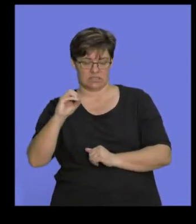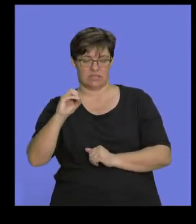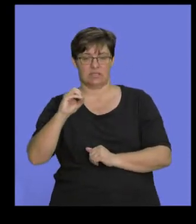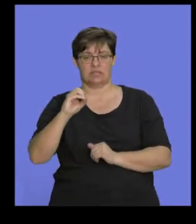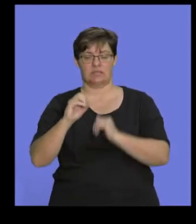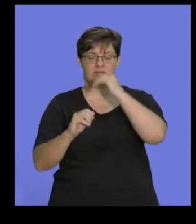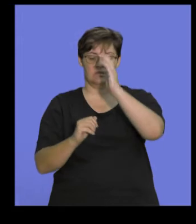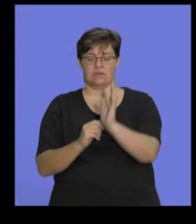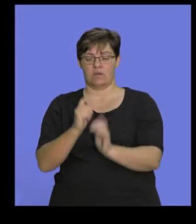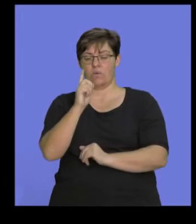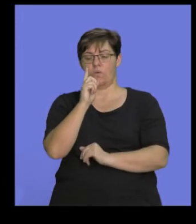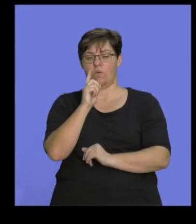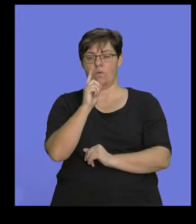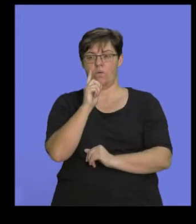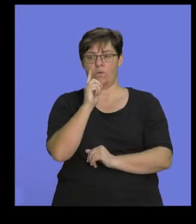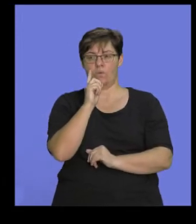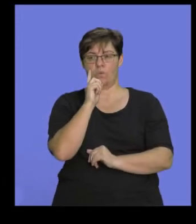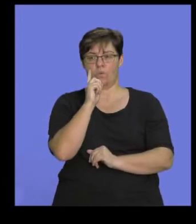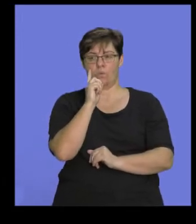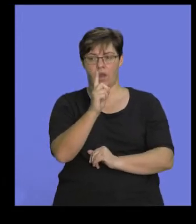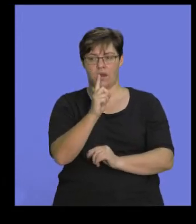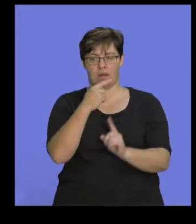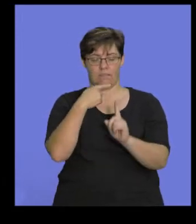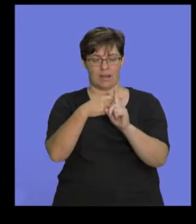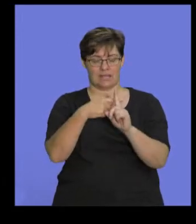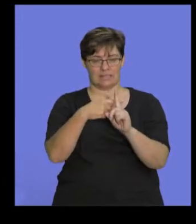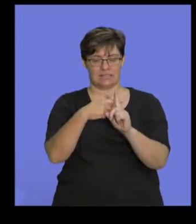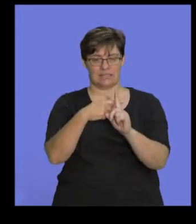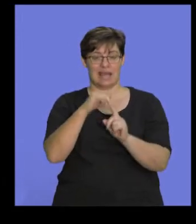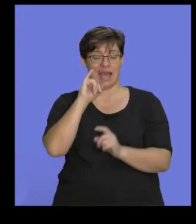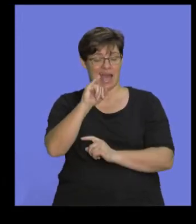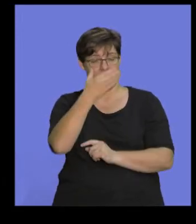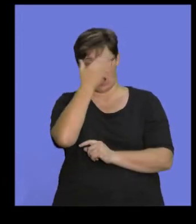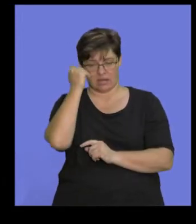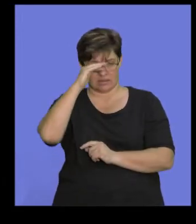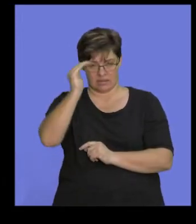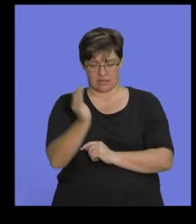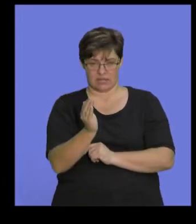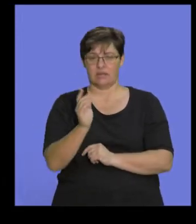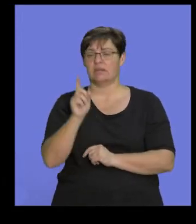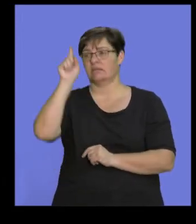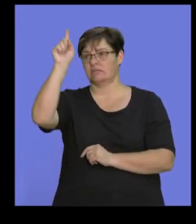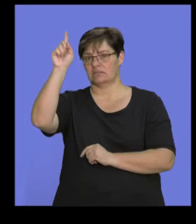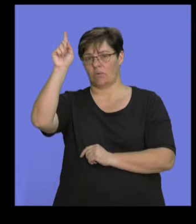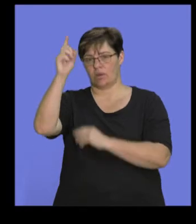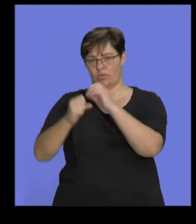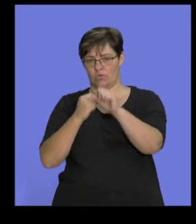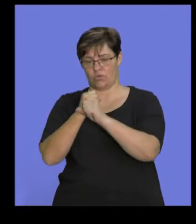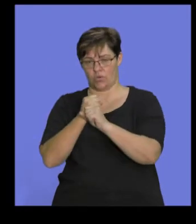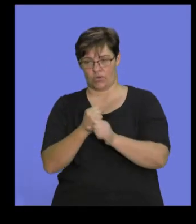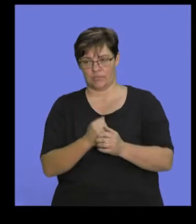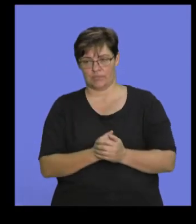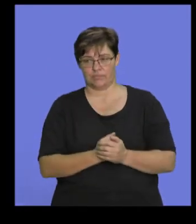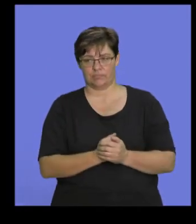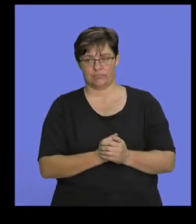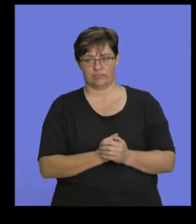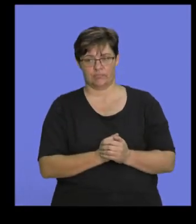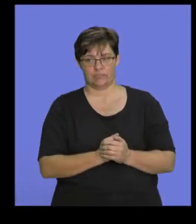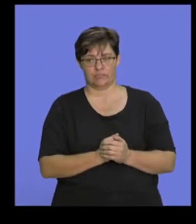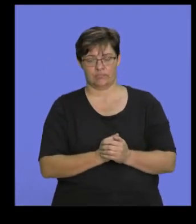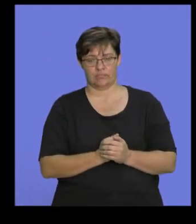plus the I is what we are looking for, and then the N will be 1 year, right? So that will just be